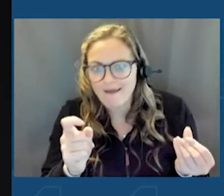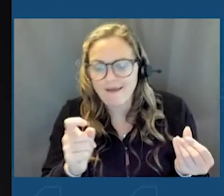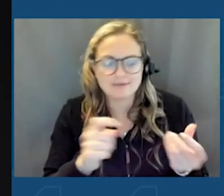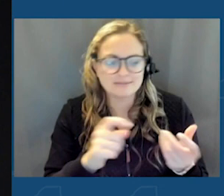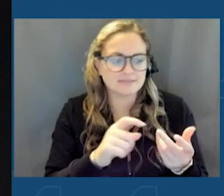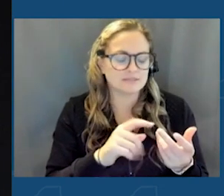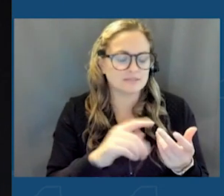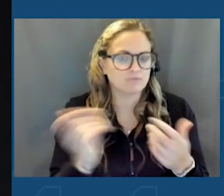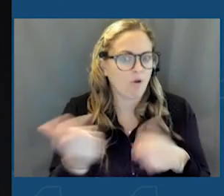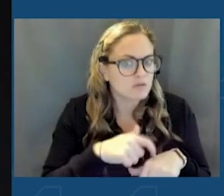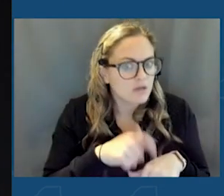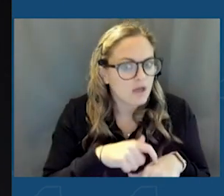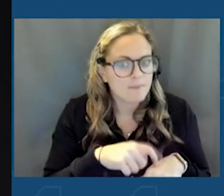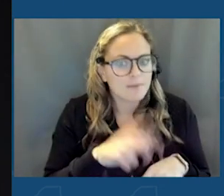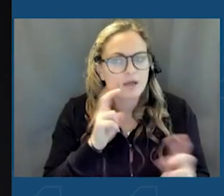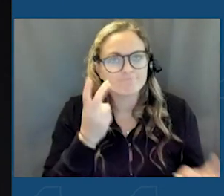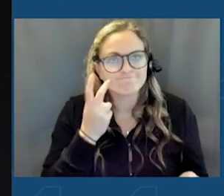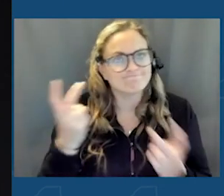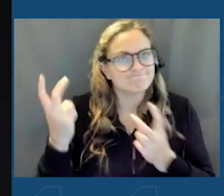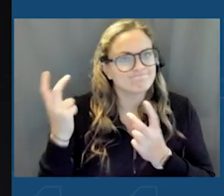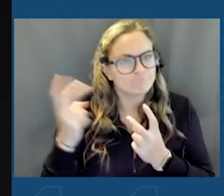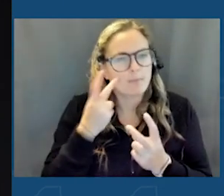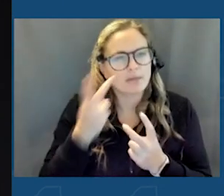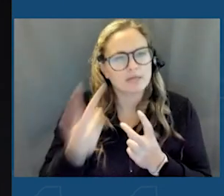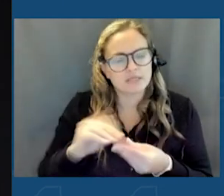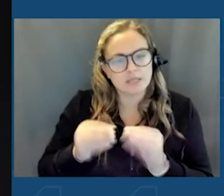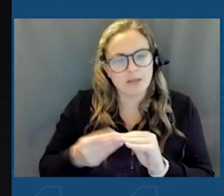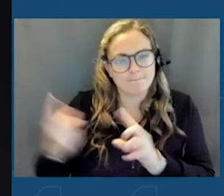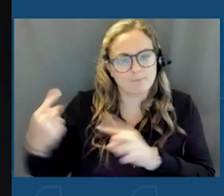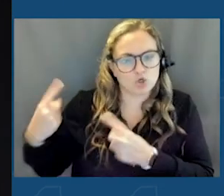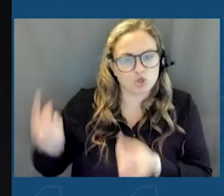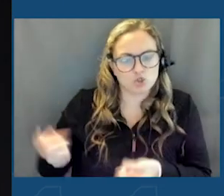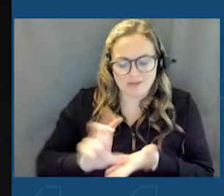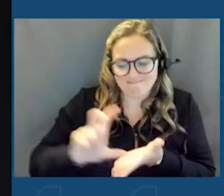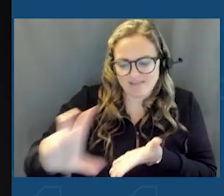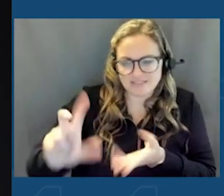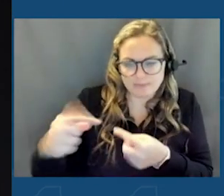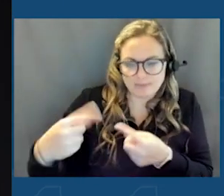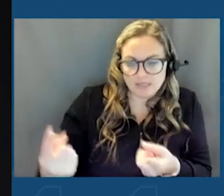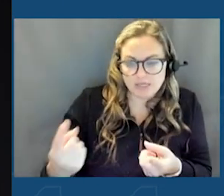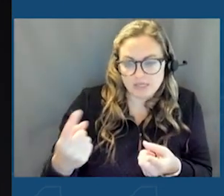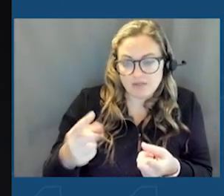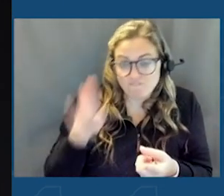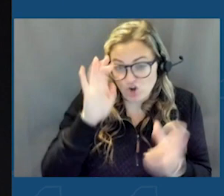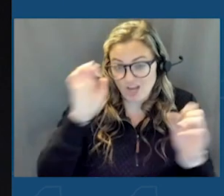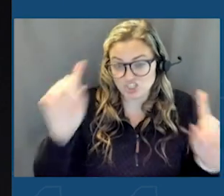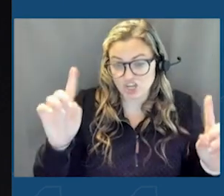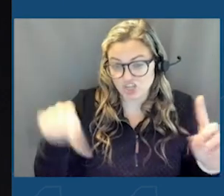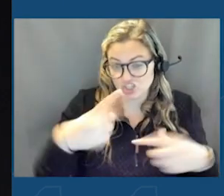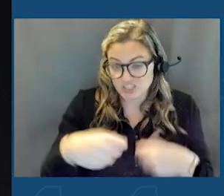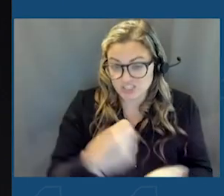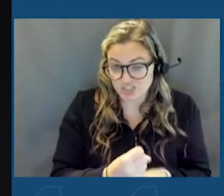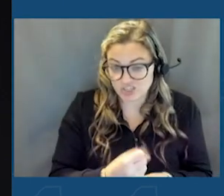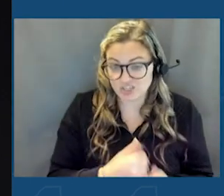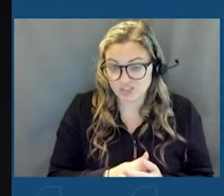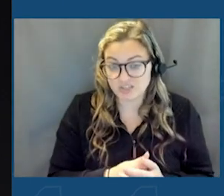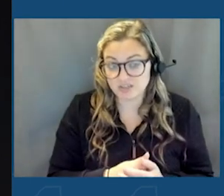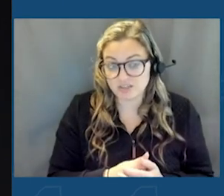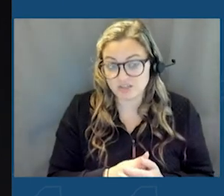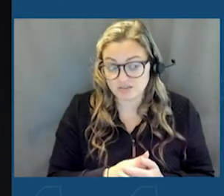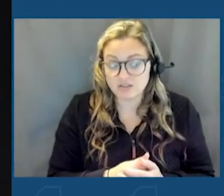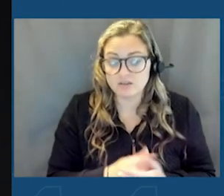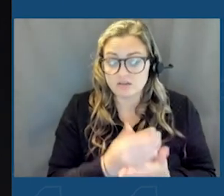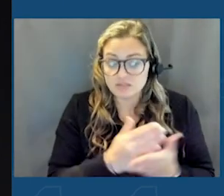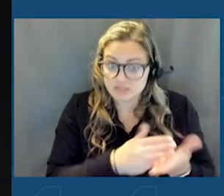proud as I look back at our numbers, the record investments that we were able to make in education this year has resulted in some